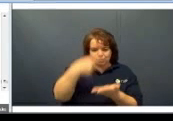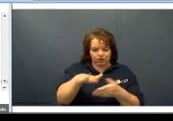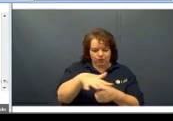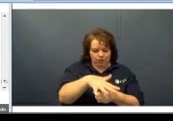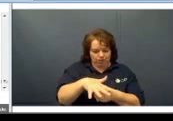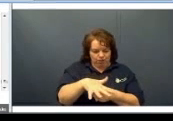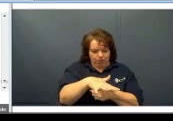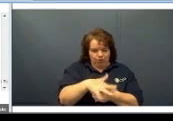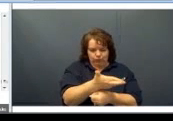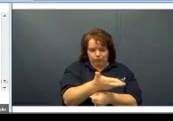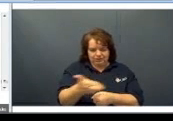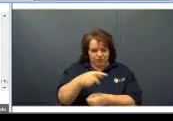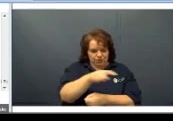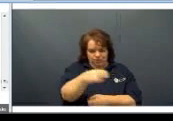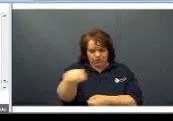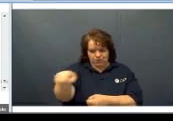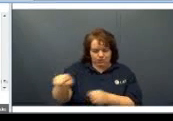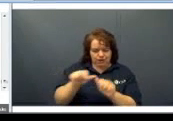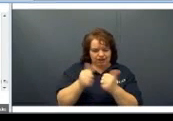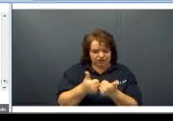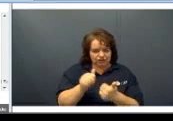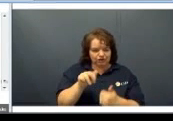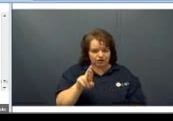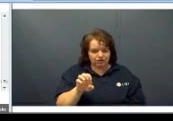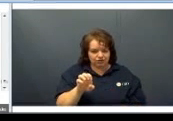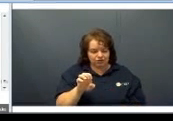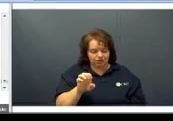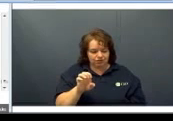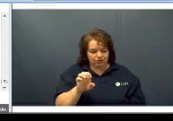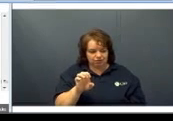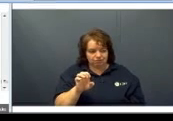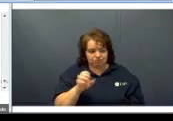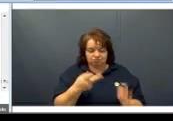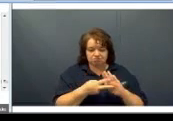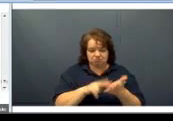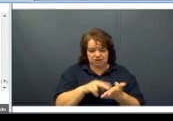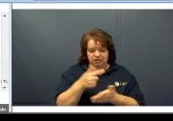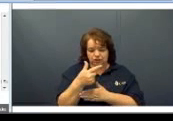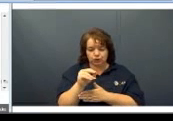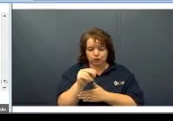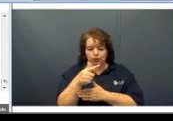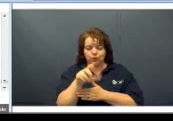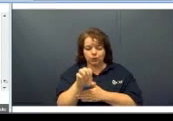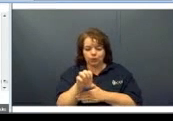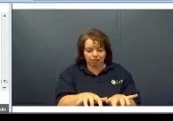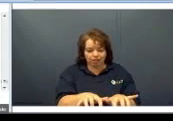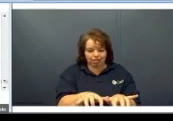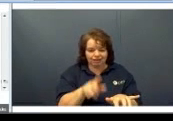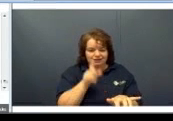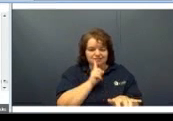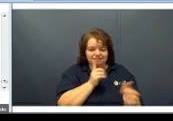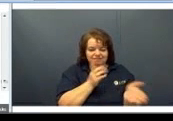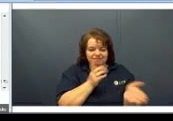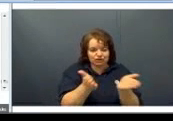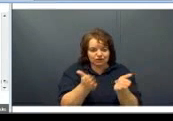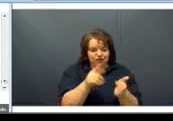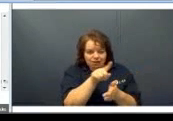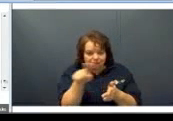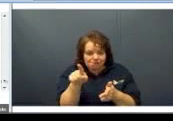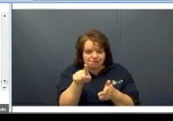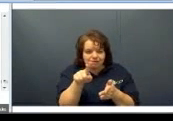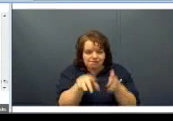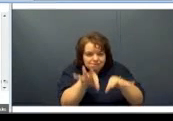is propose that you learn what your local resources are. Often that comes in the form of Googling